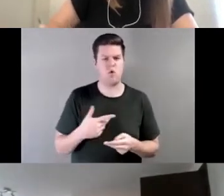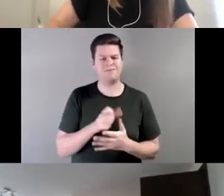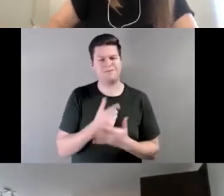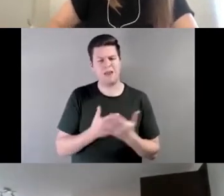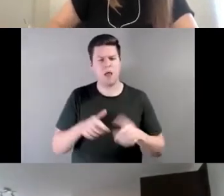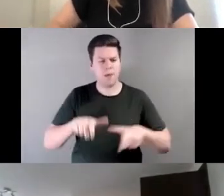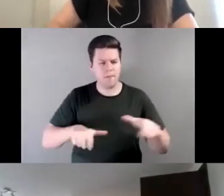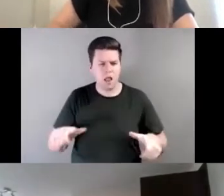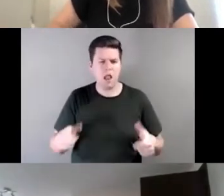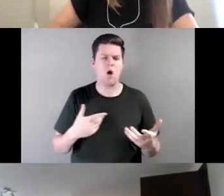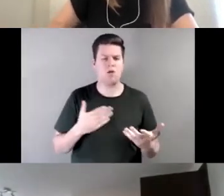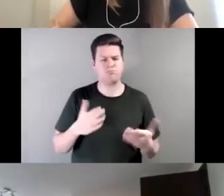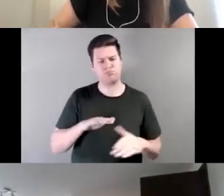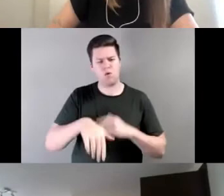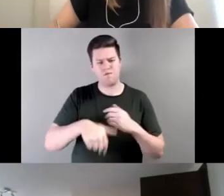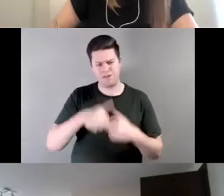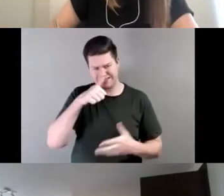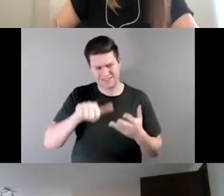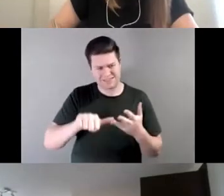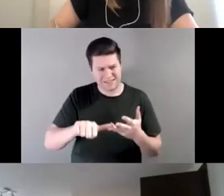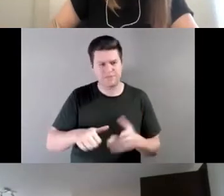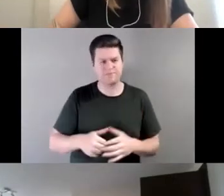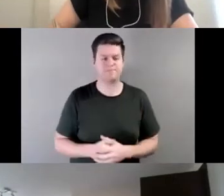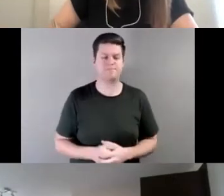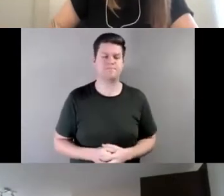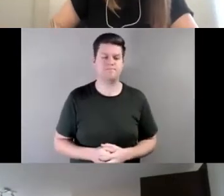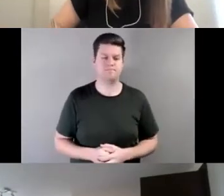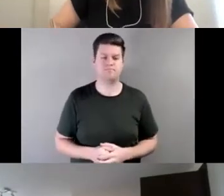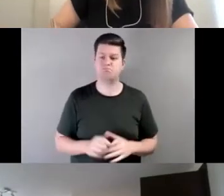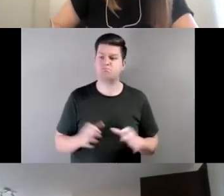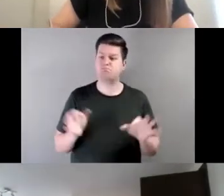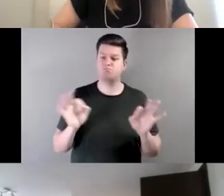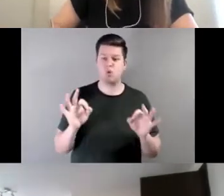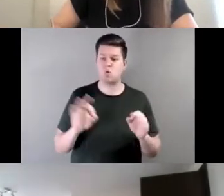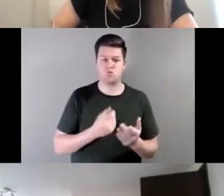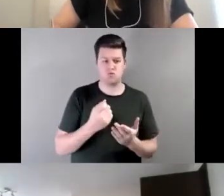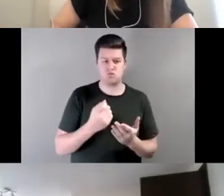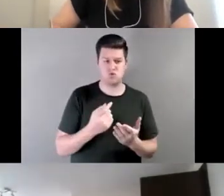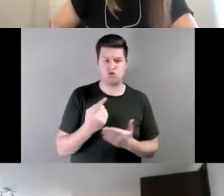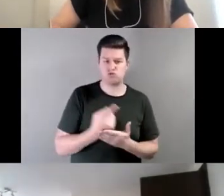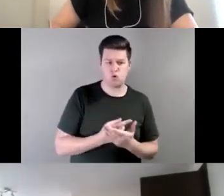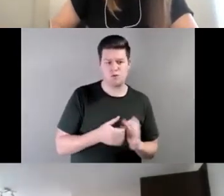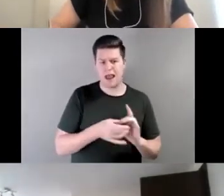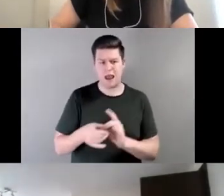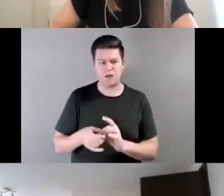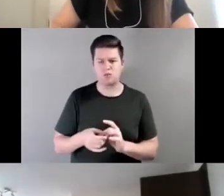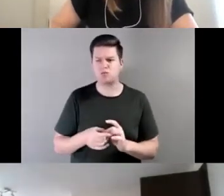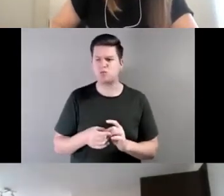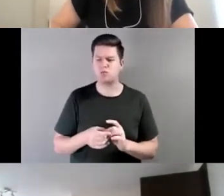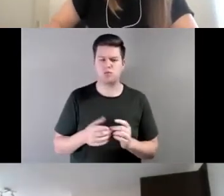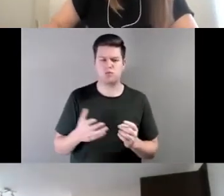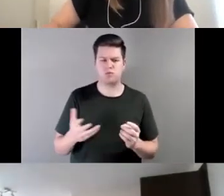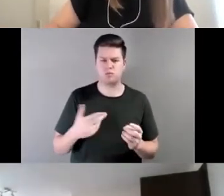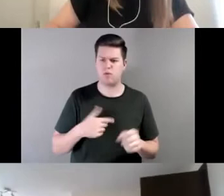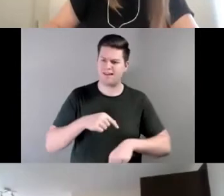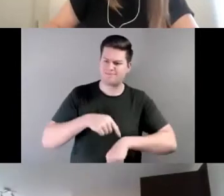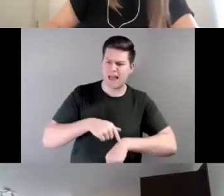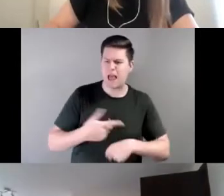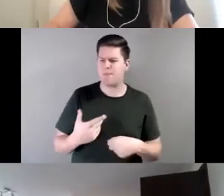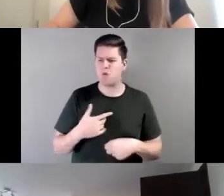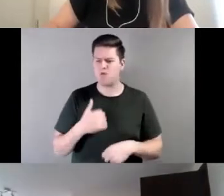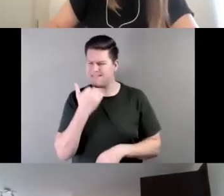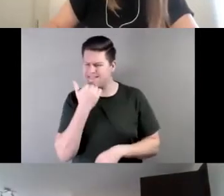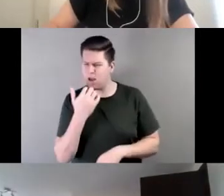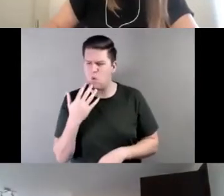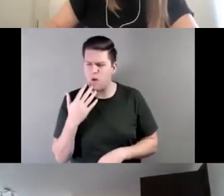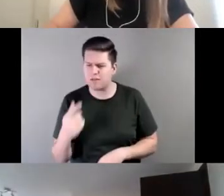There are no day or time restrictions on national bus travel. There are some local travel service restrictions. For example,